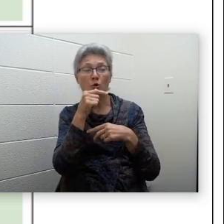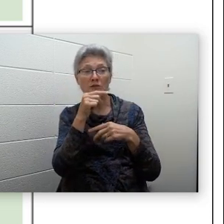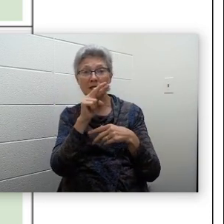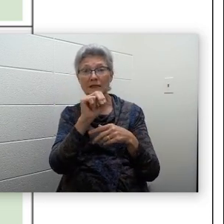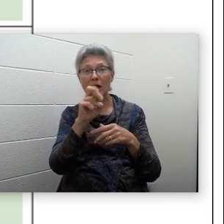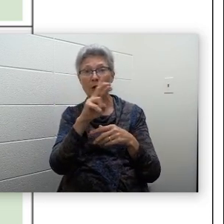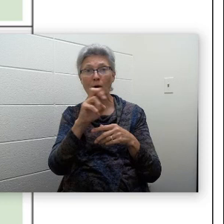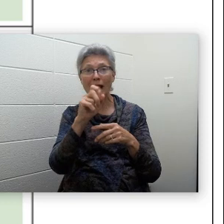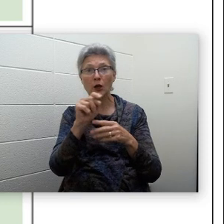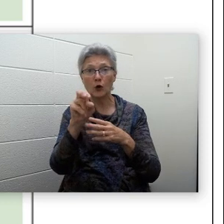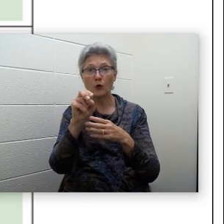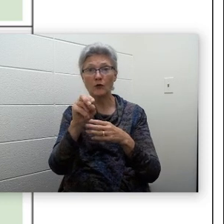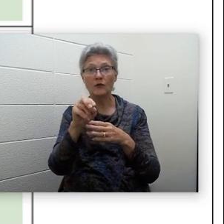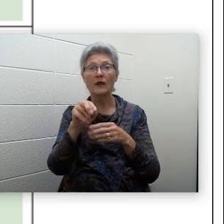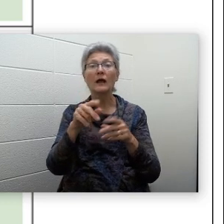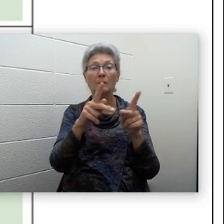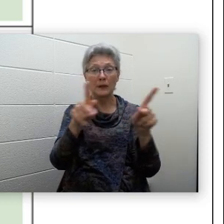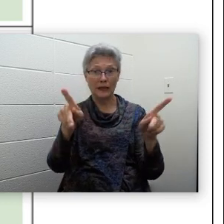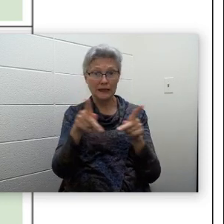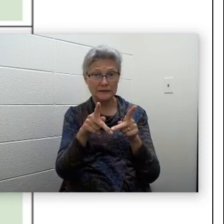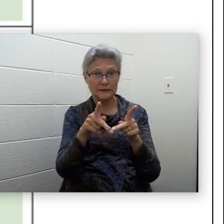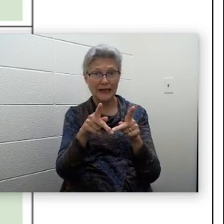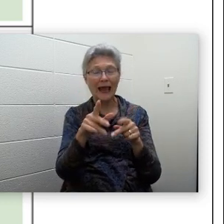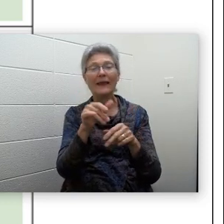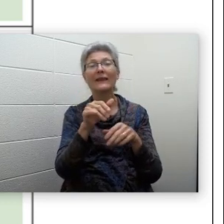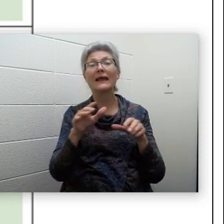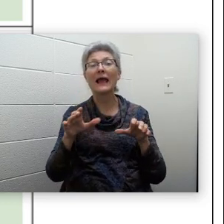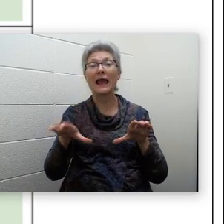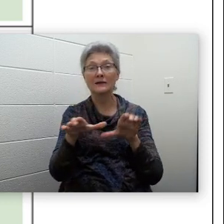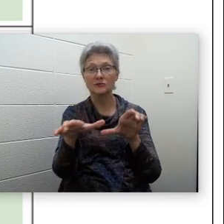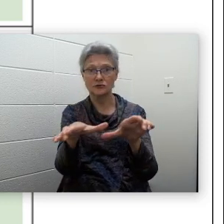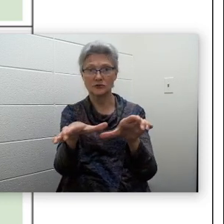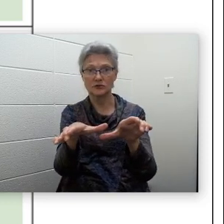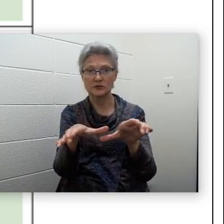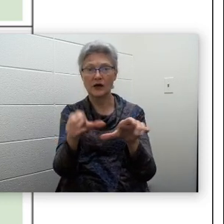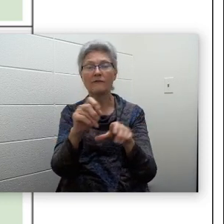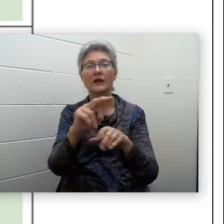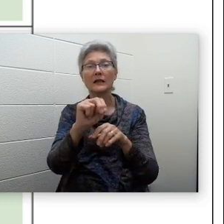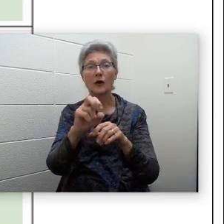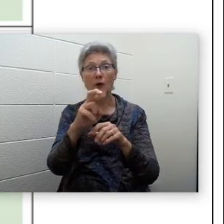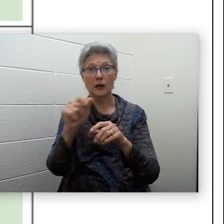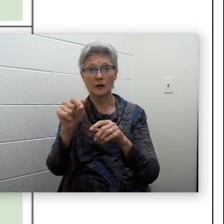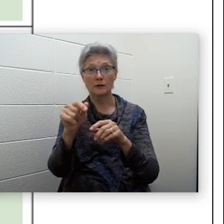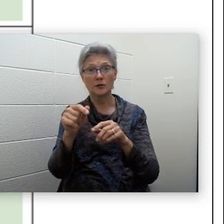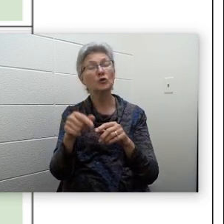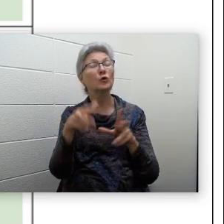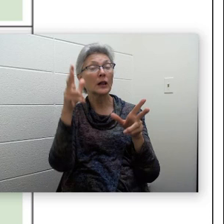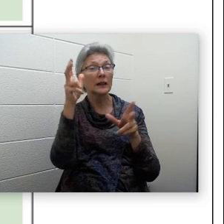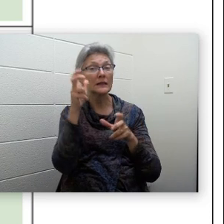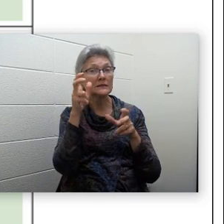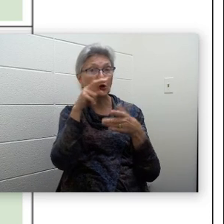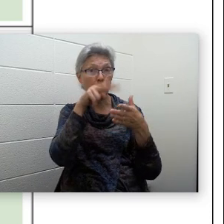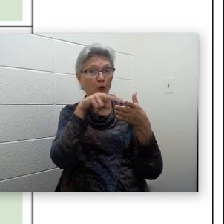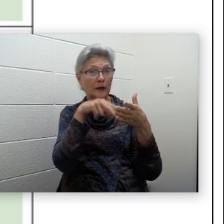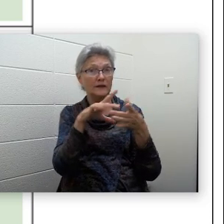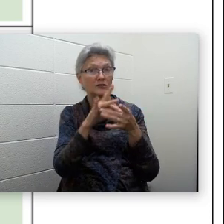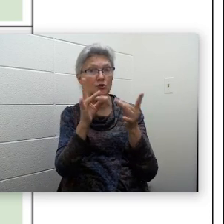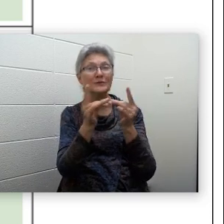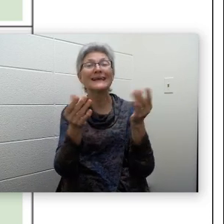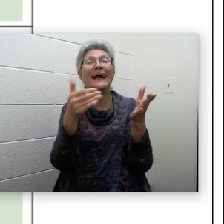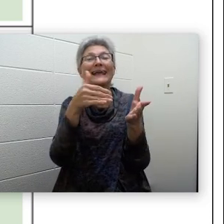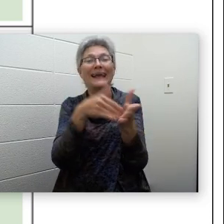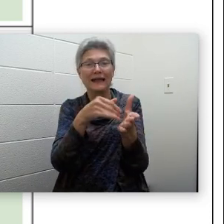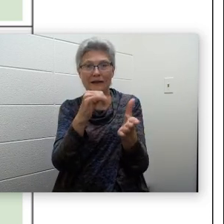narrator, location of the narrator, and the actions of the narrator. Feel free to re-listen to the stories if you need